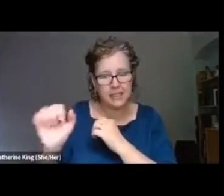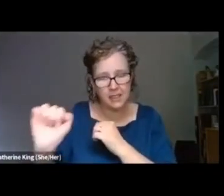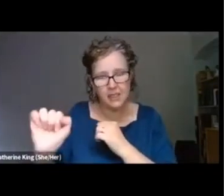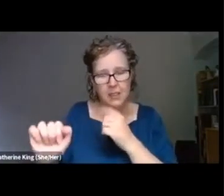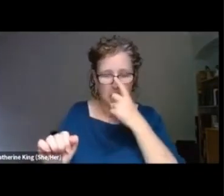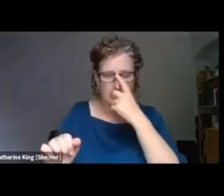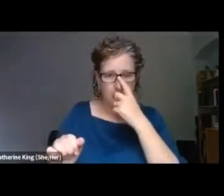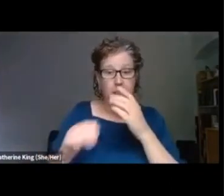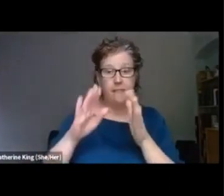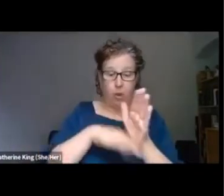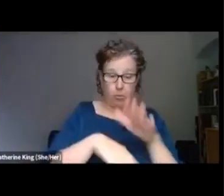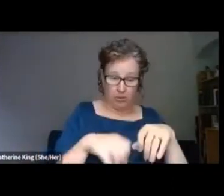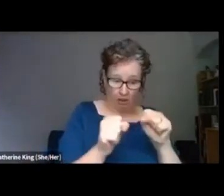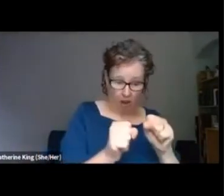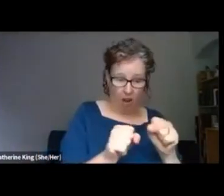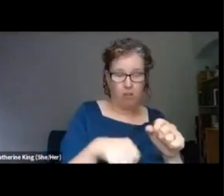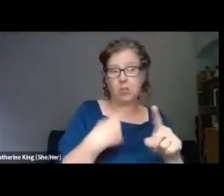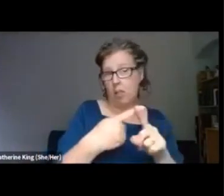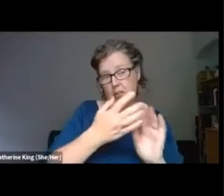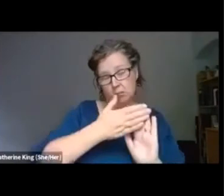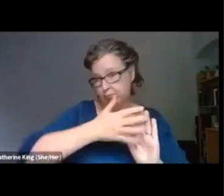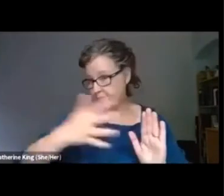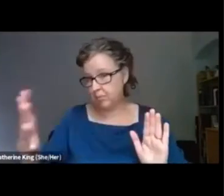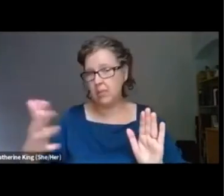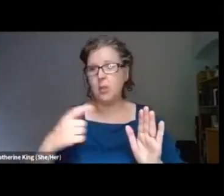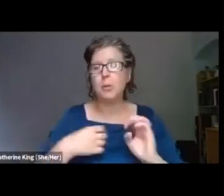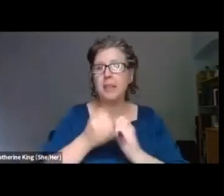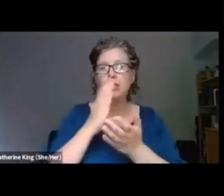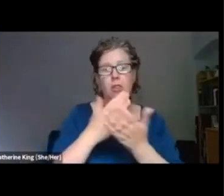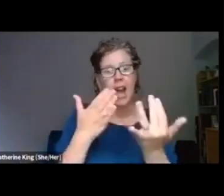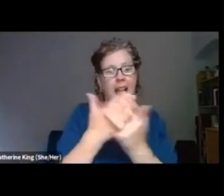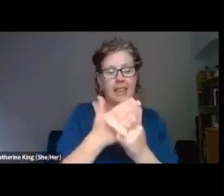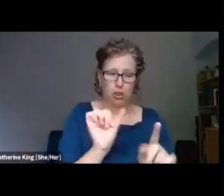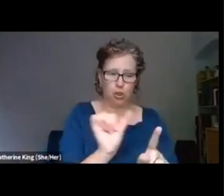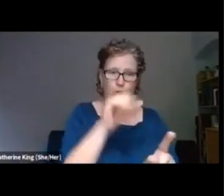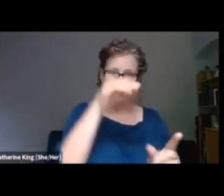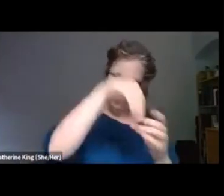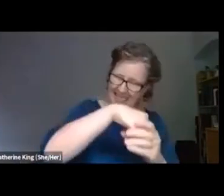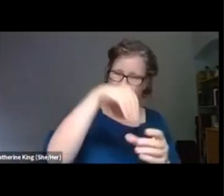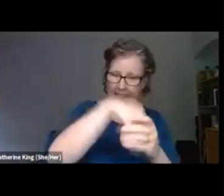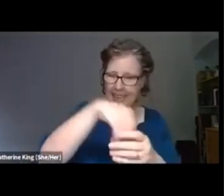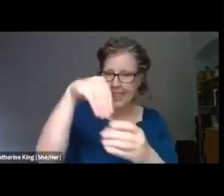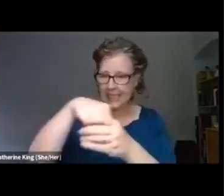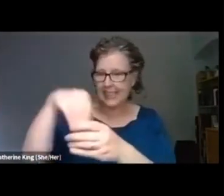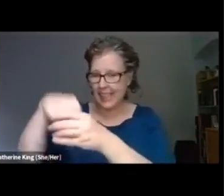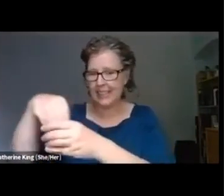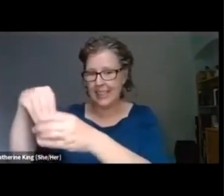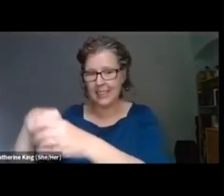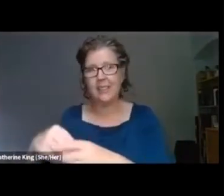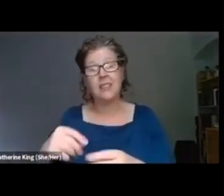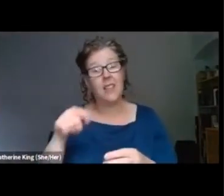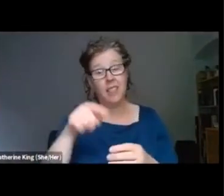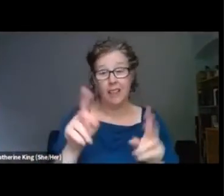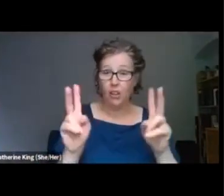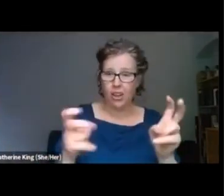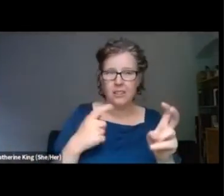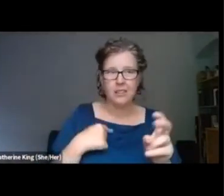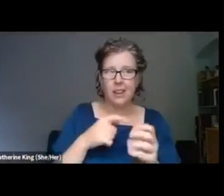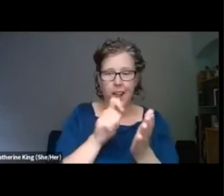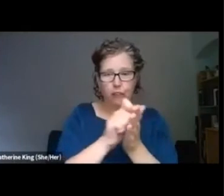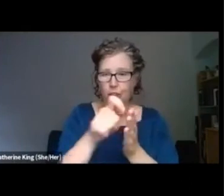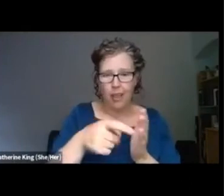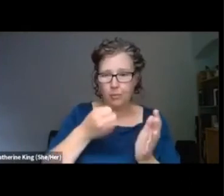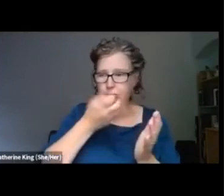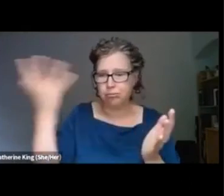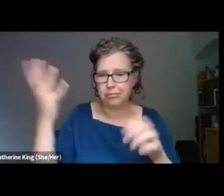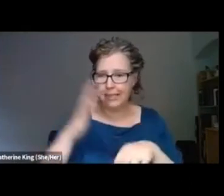stage, we embed access in everything that we do. How many times have I written that phrase?